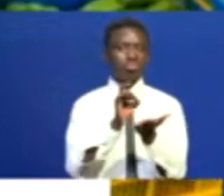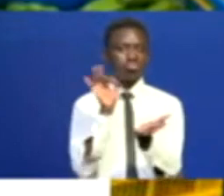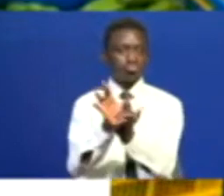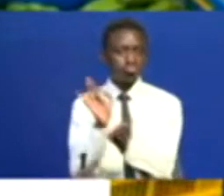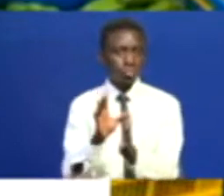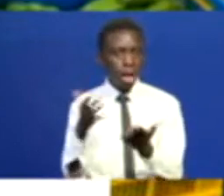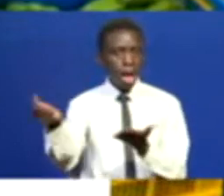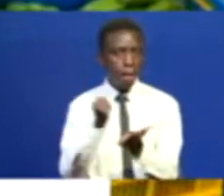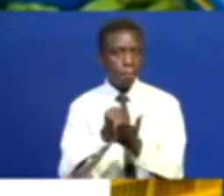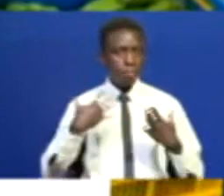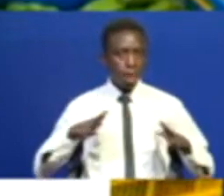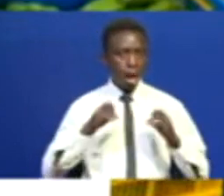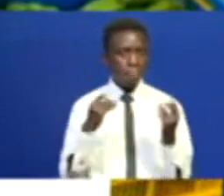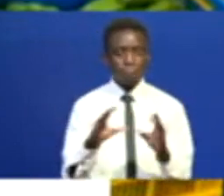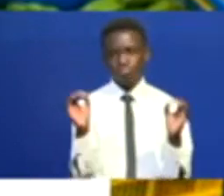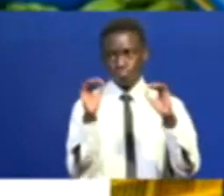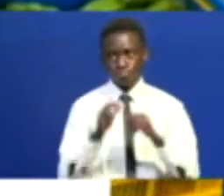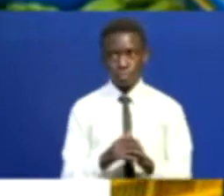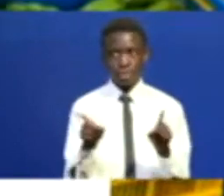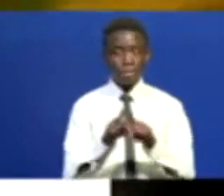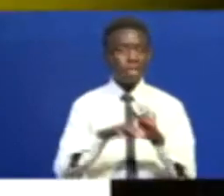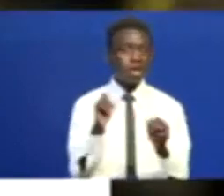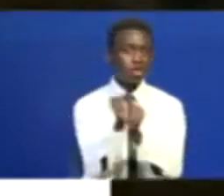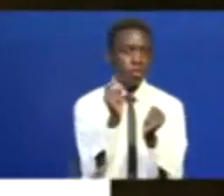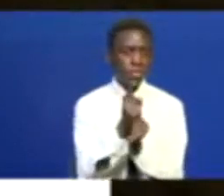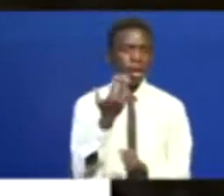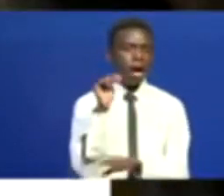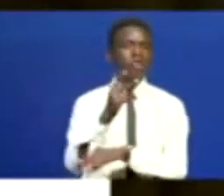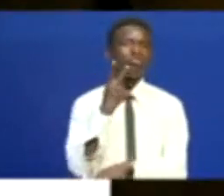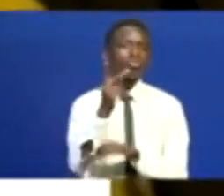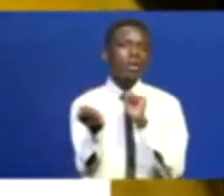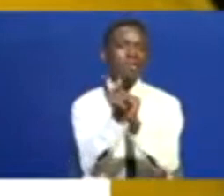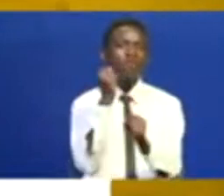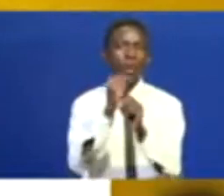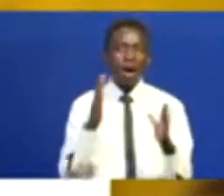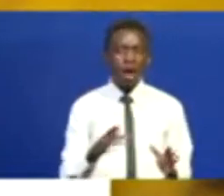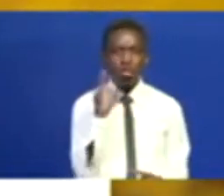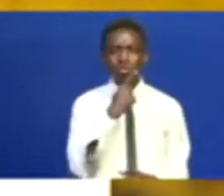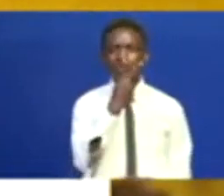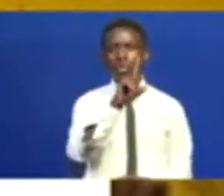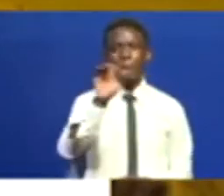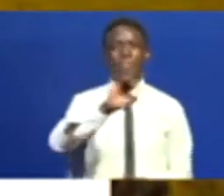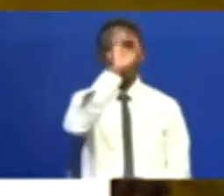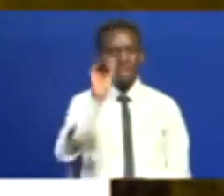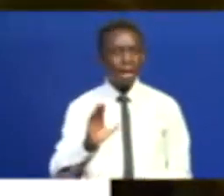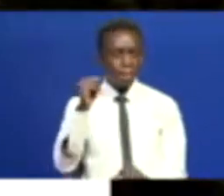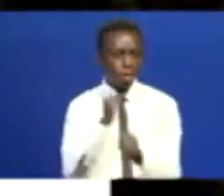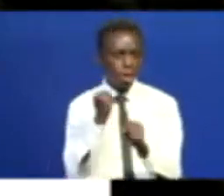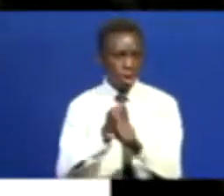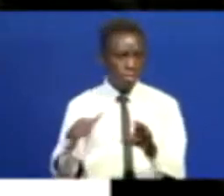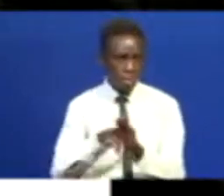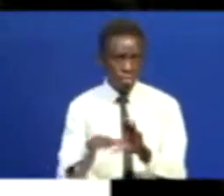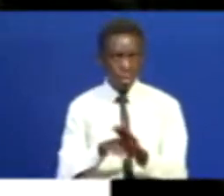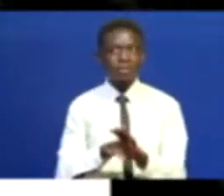In November 2022, the company axed 211 workers, which was 21% of its workforce,